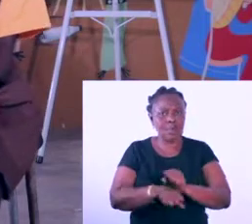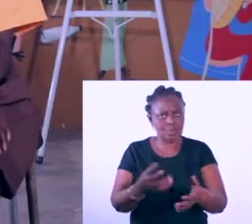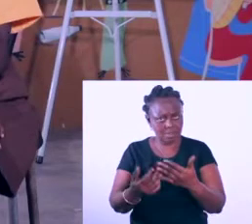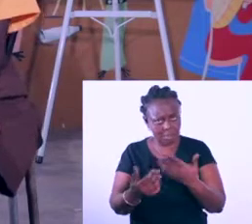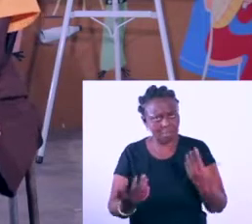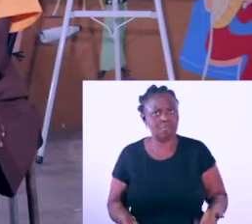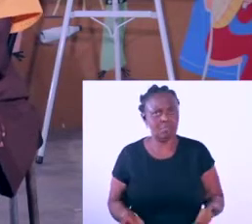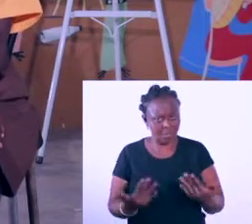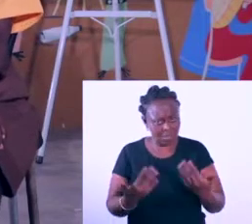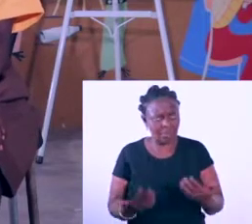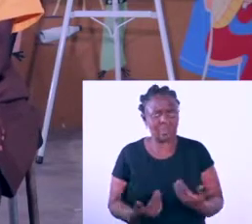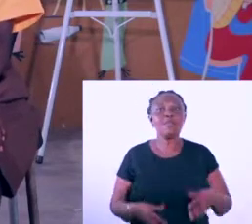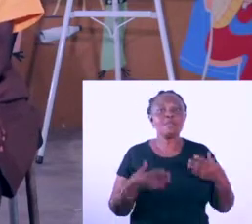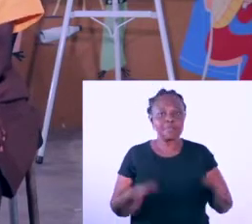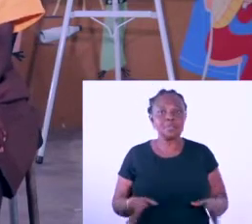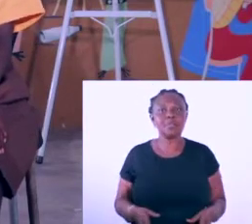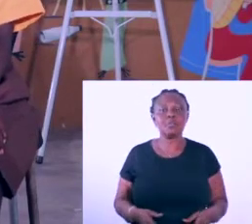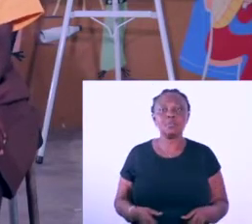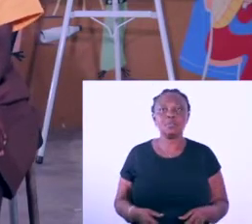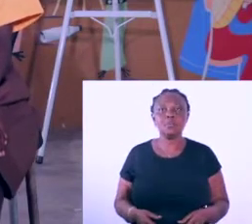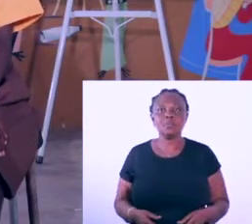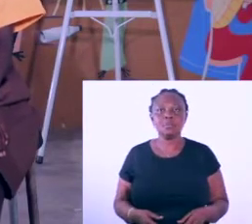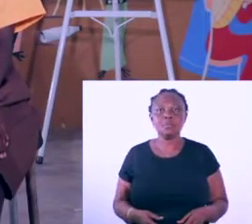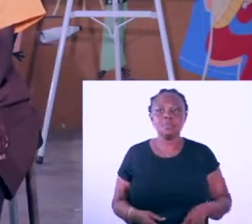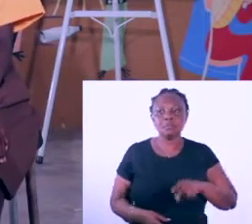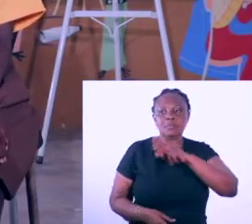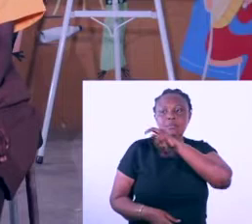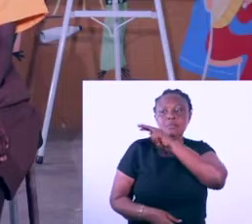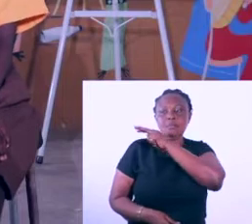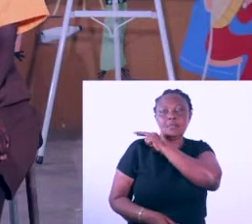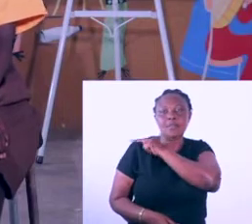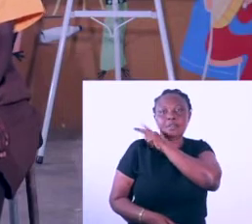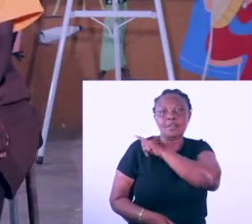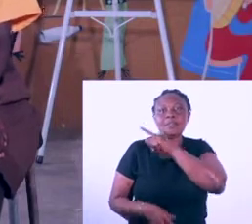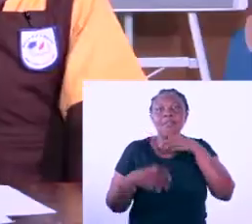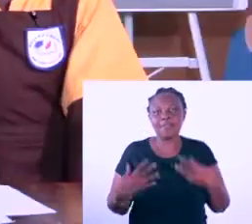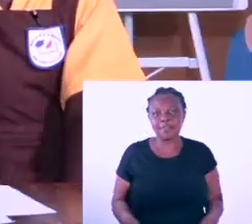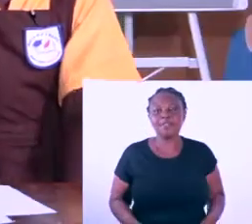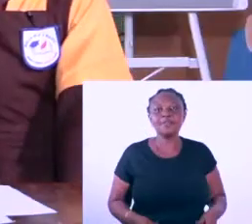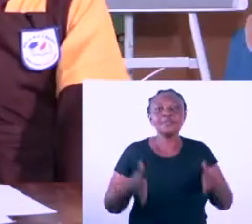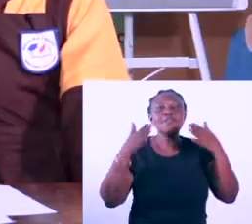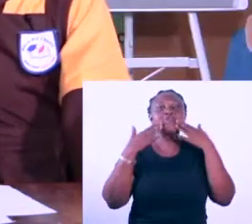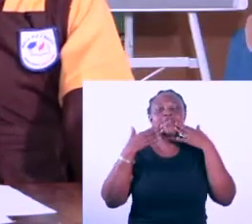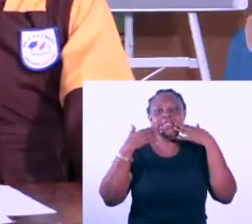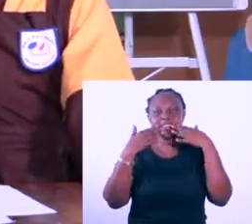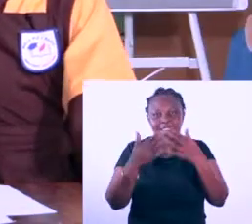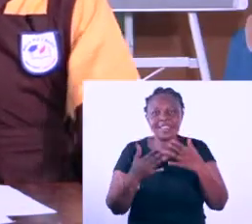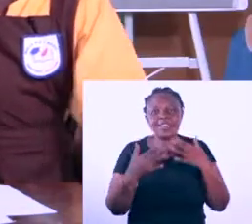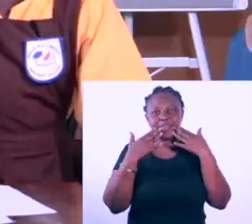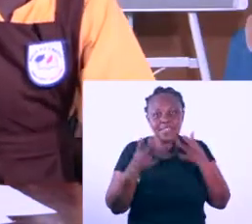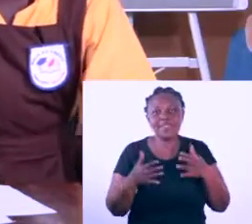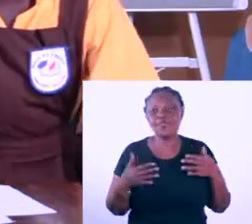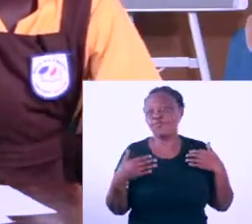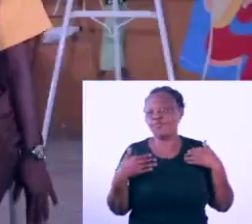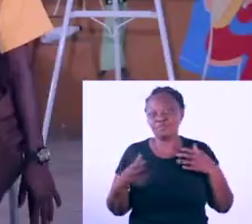Sir, please, I'm done. You're done. Okay. All right. So, anyway, thank you very much. Yeah, and well done. Right.